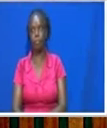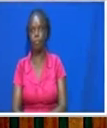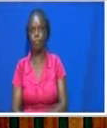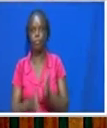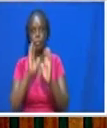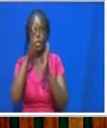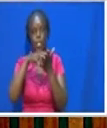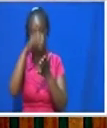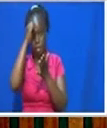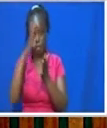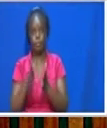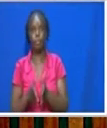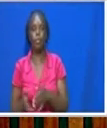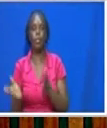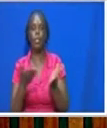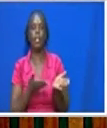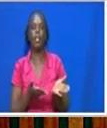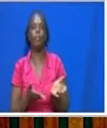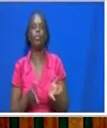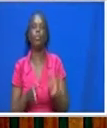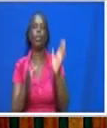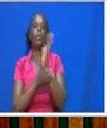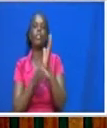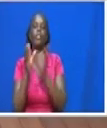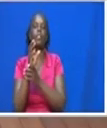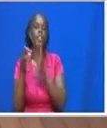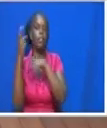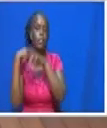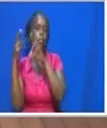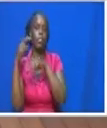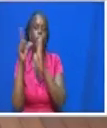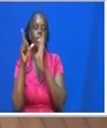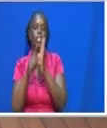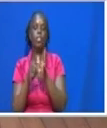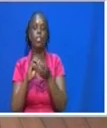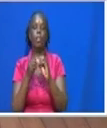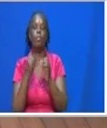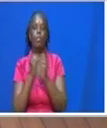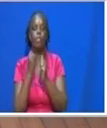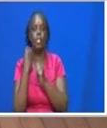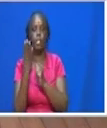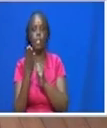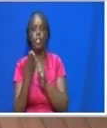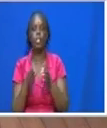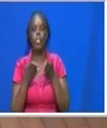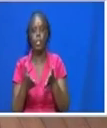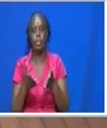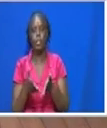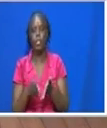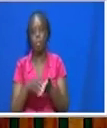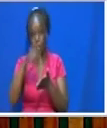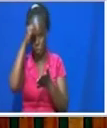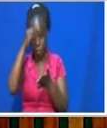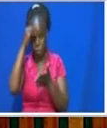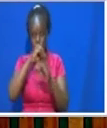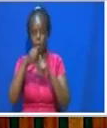Hello learner, welcome to our geography revision lesson 14, and today we are going to look at